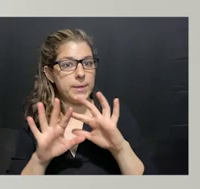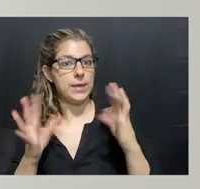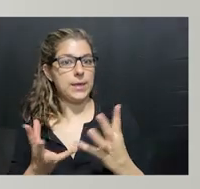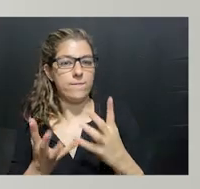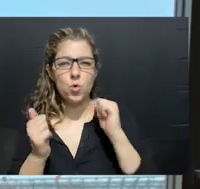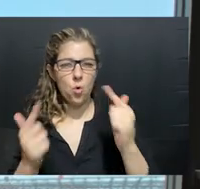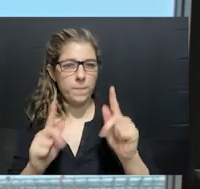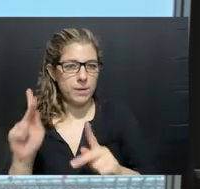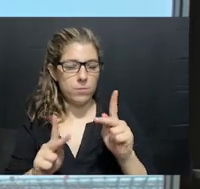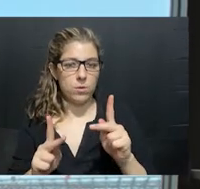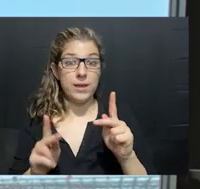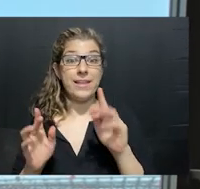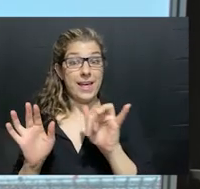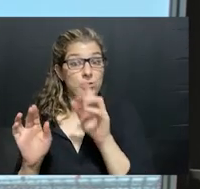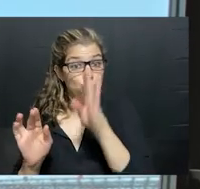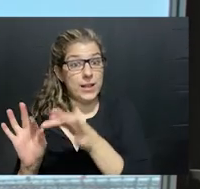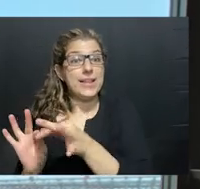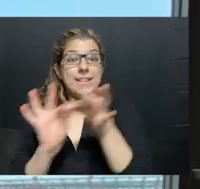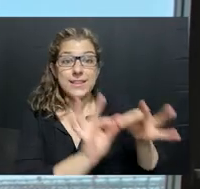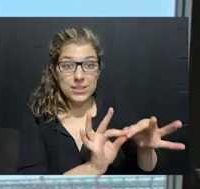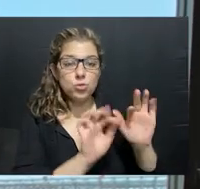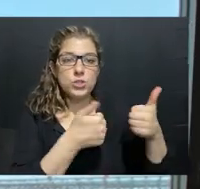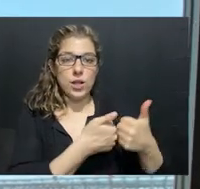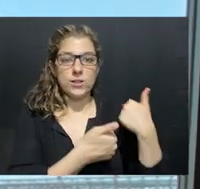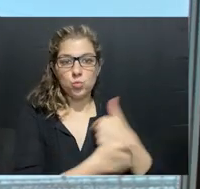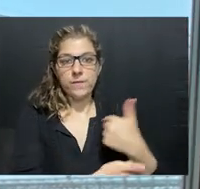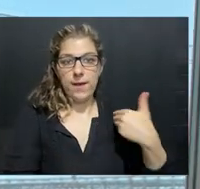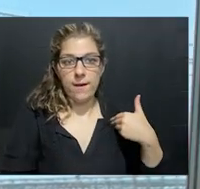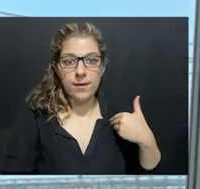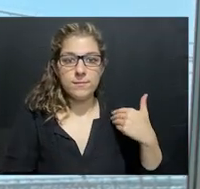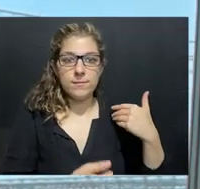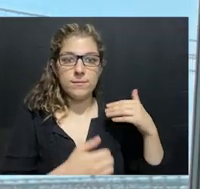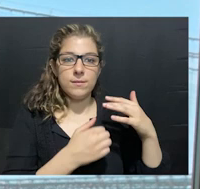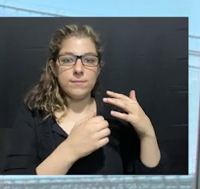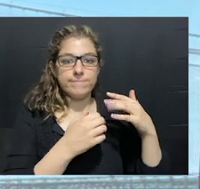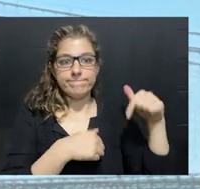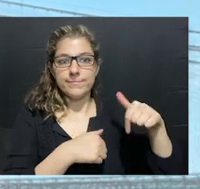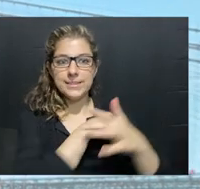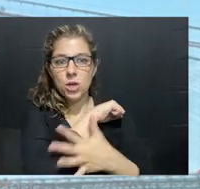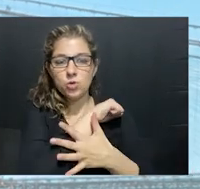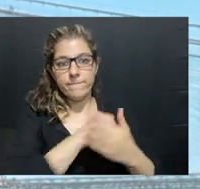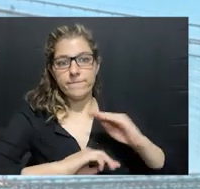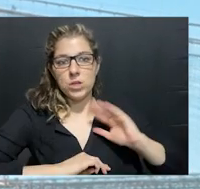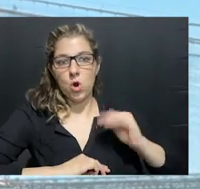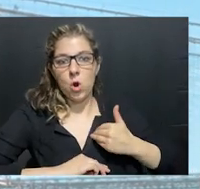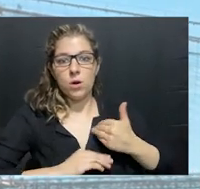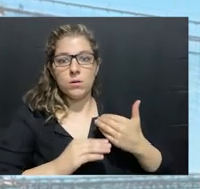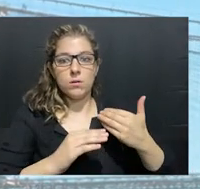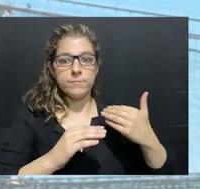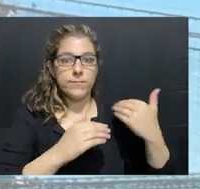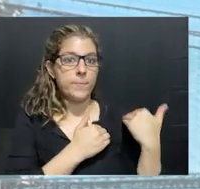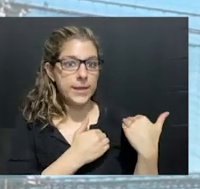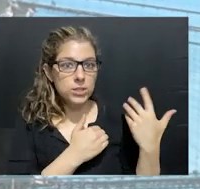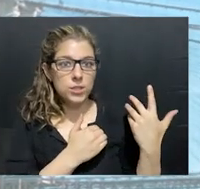for all. That's linked to the challenge that we've had in this country of fulfilling our obligation